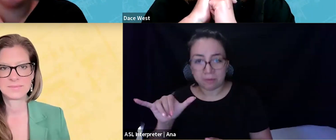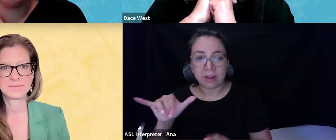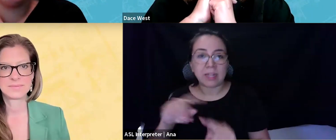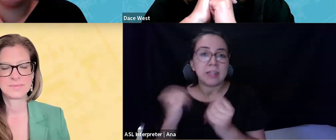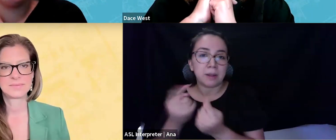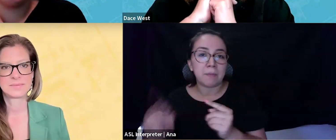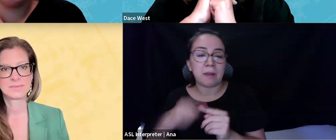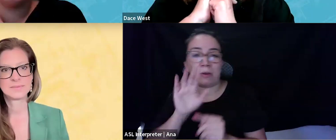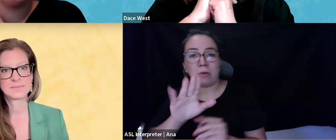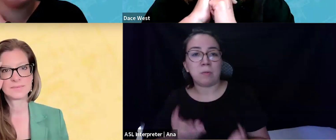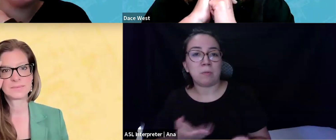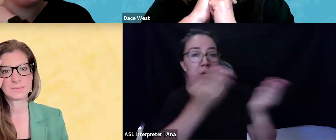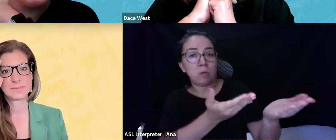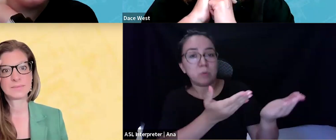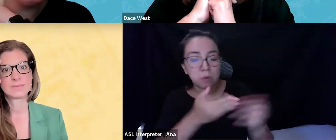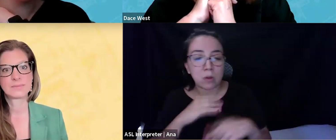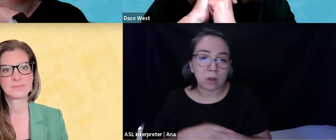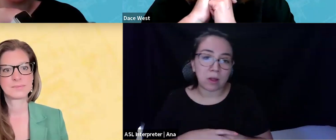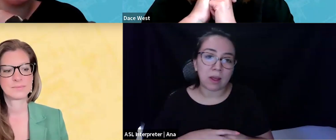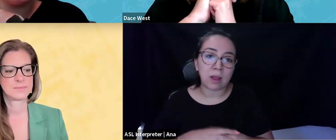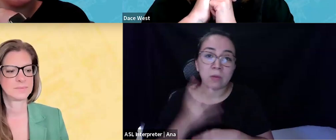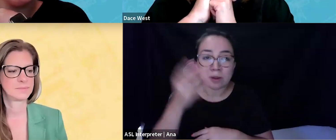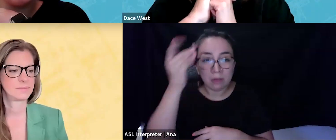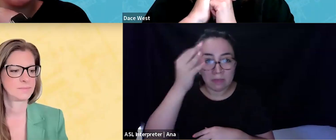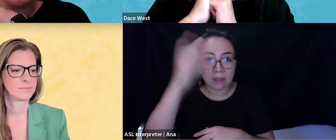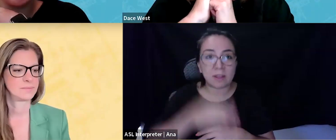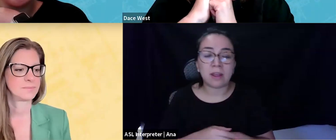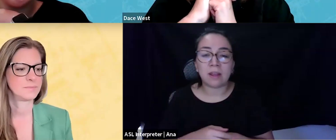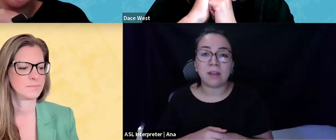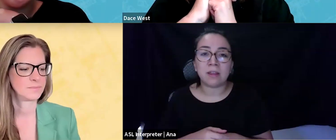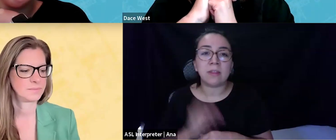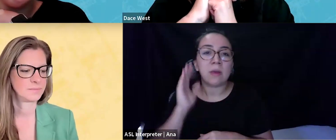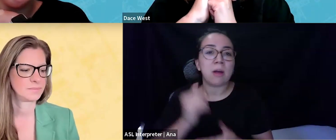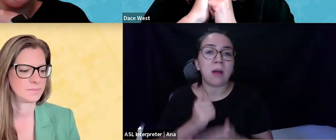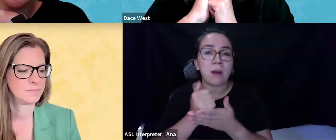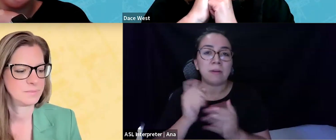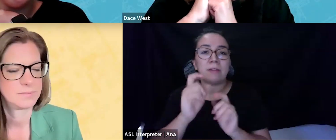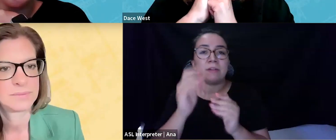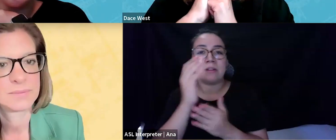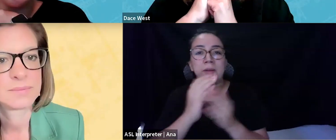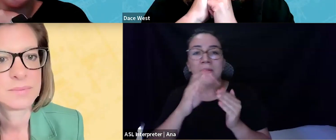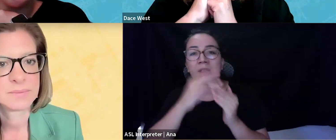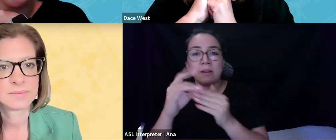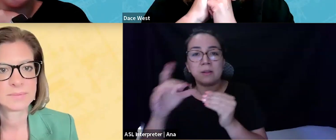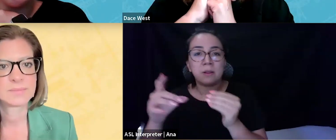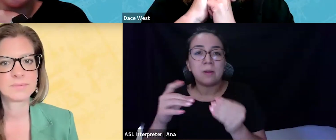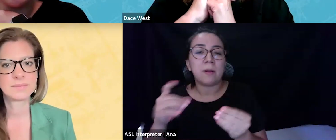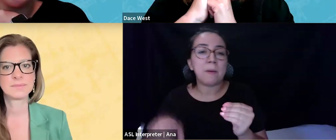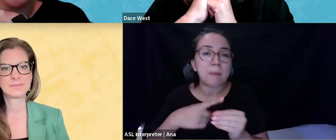proposal and what you're thinking, and they'll help give you some guidance about